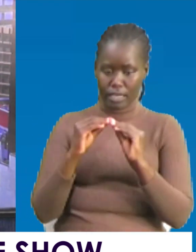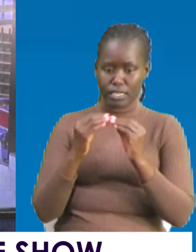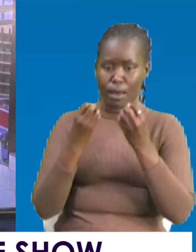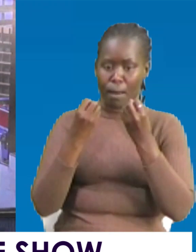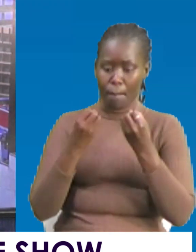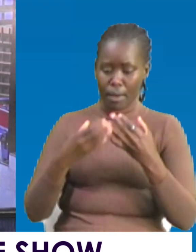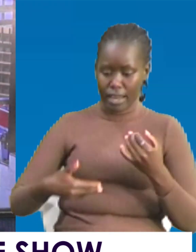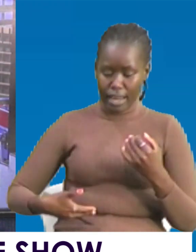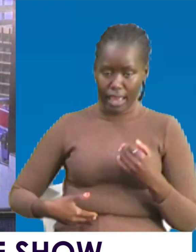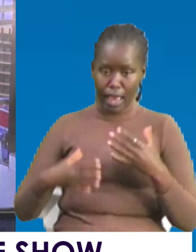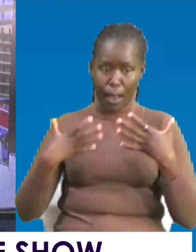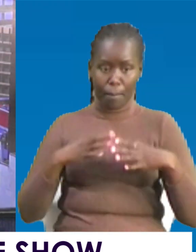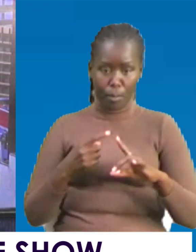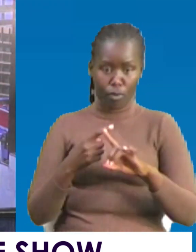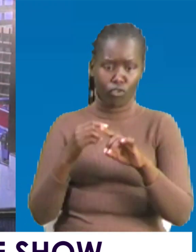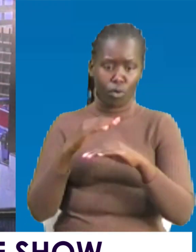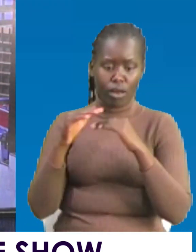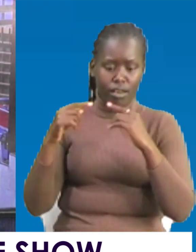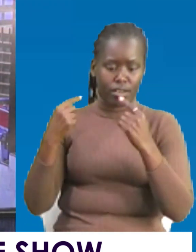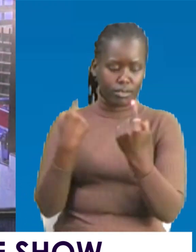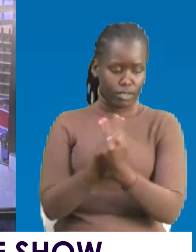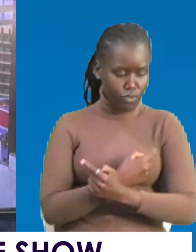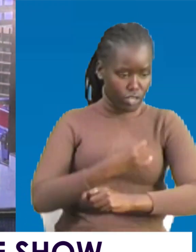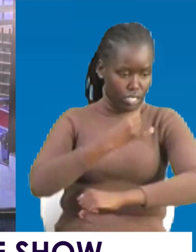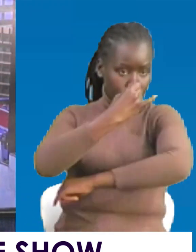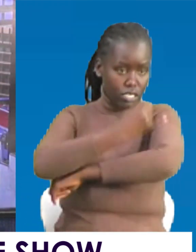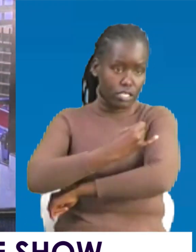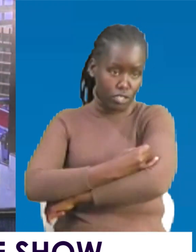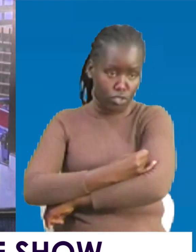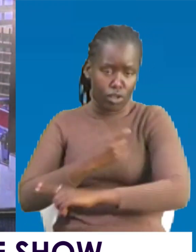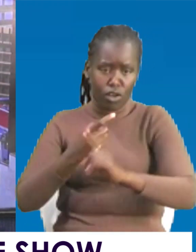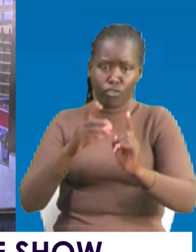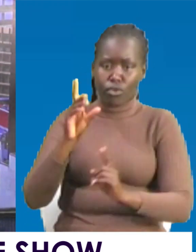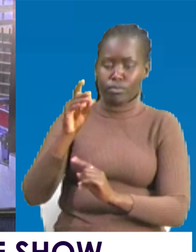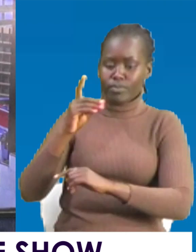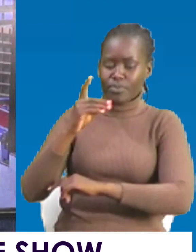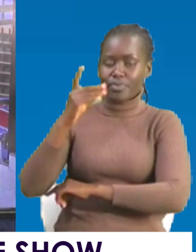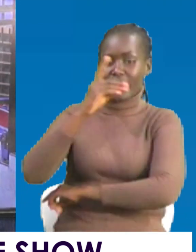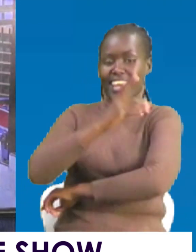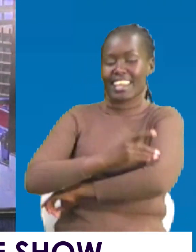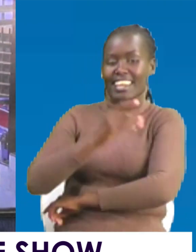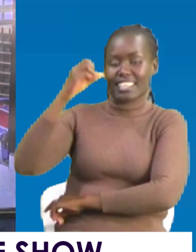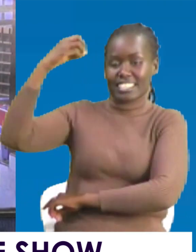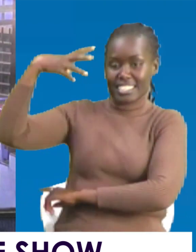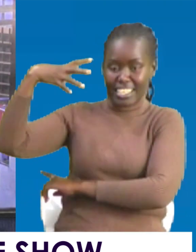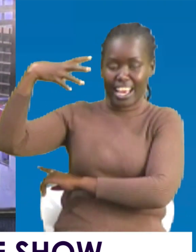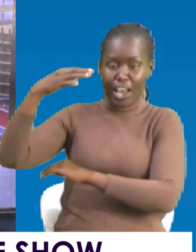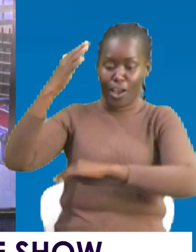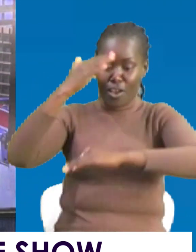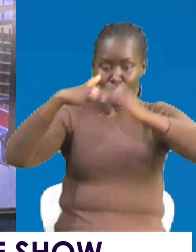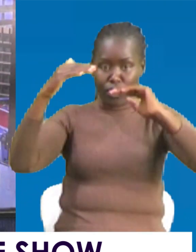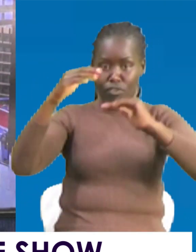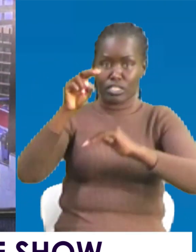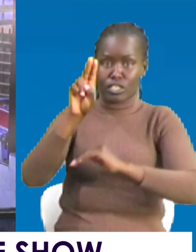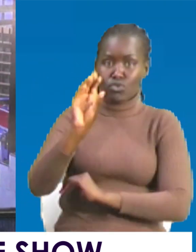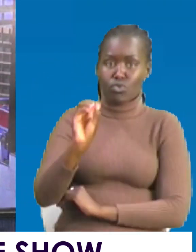there. From all the institutions that I met, people from Daystar University, Duke University,